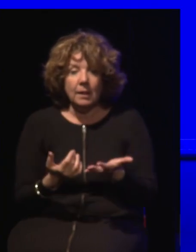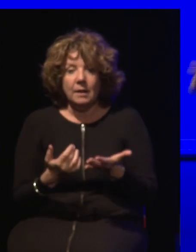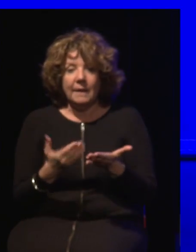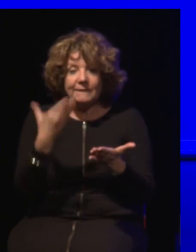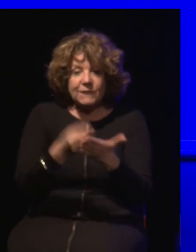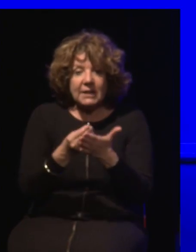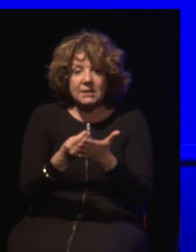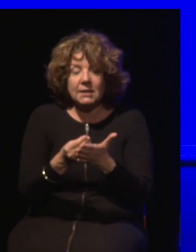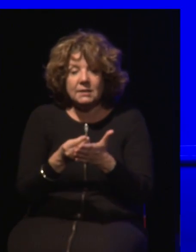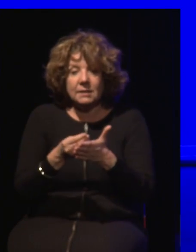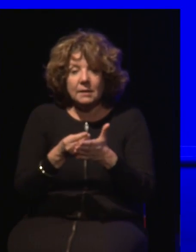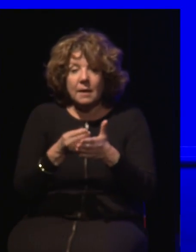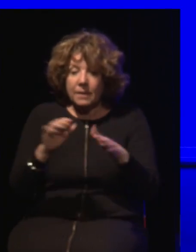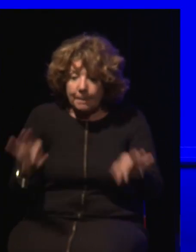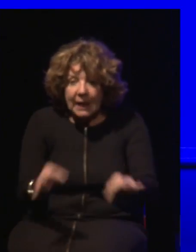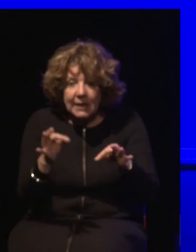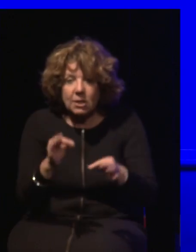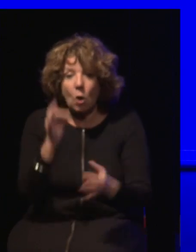and donated to wildlife funds.